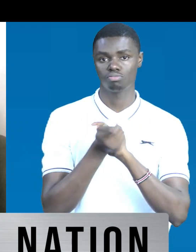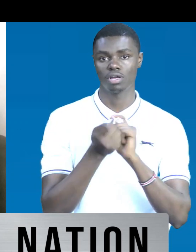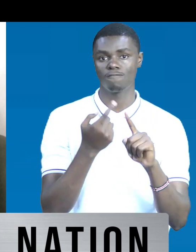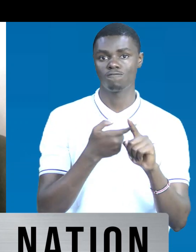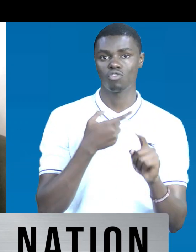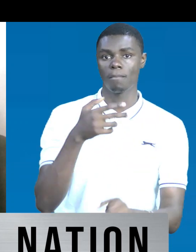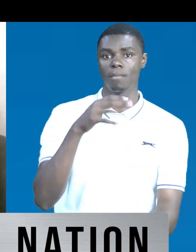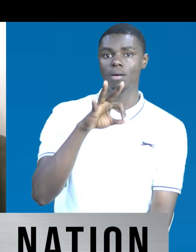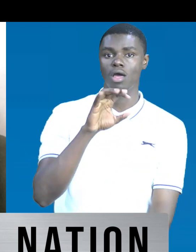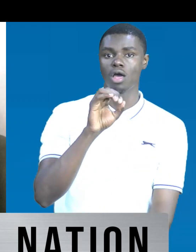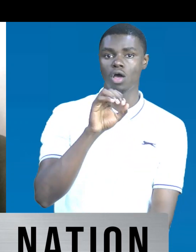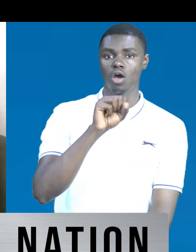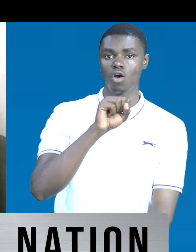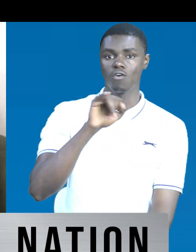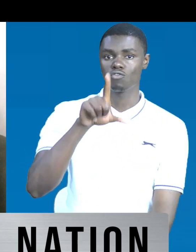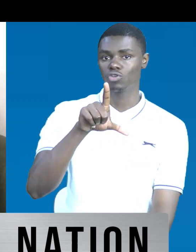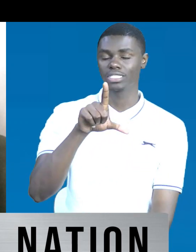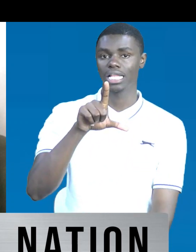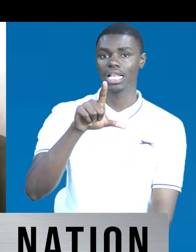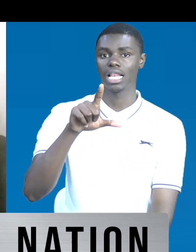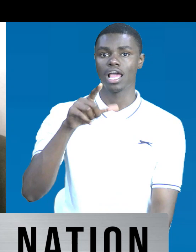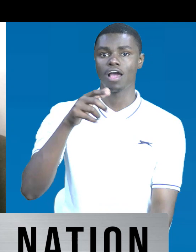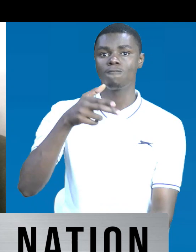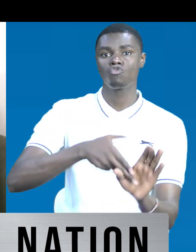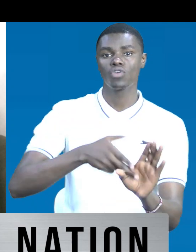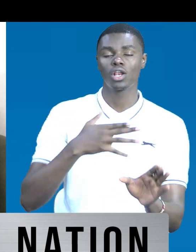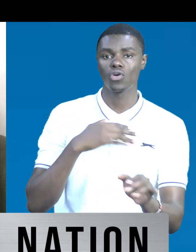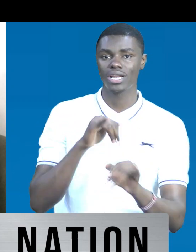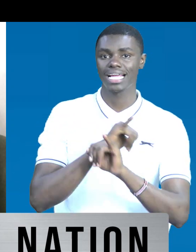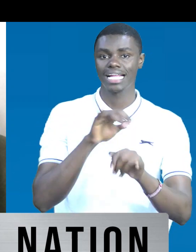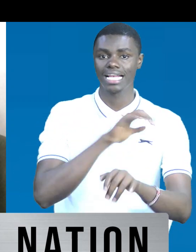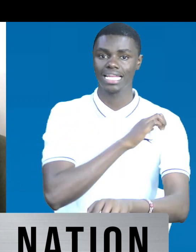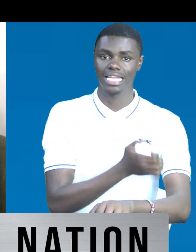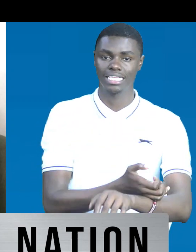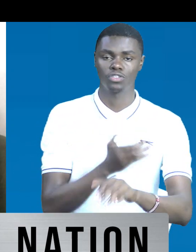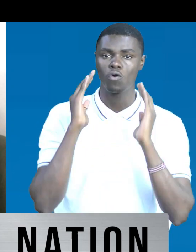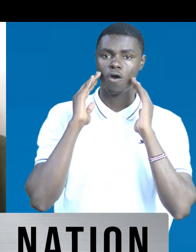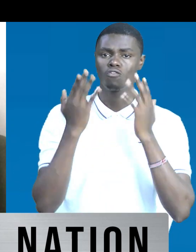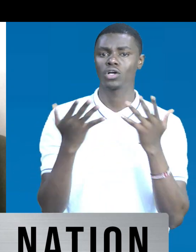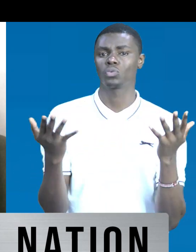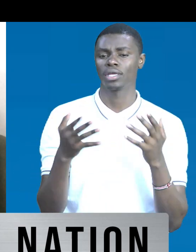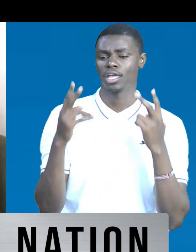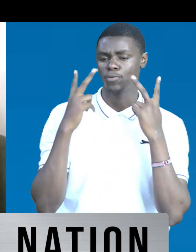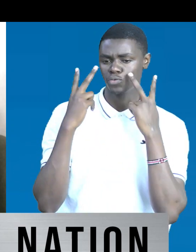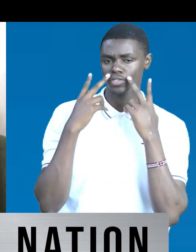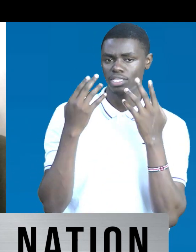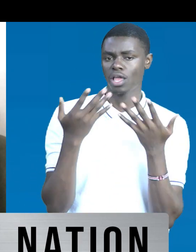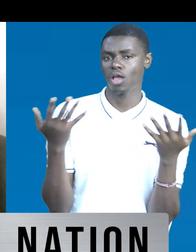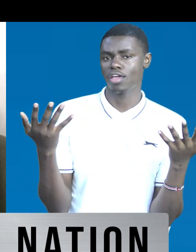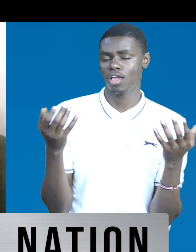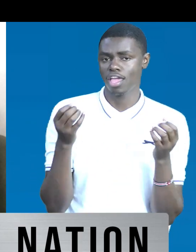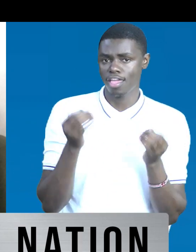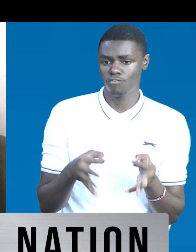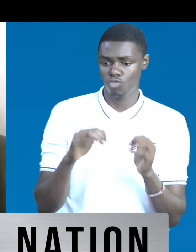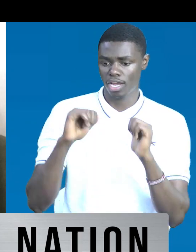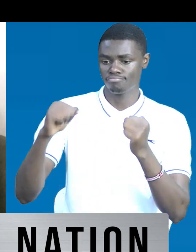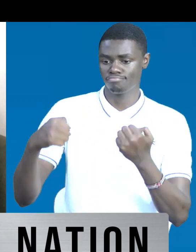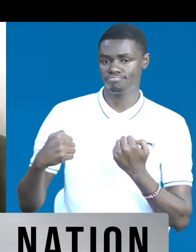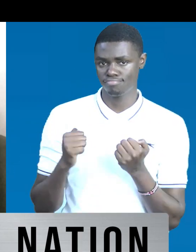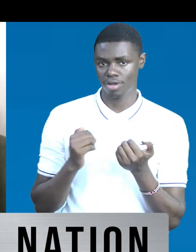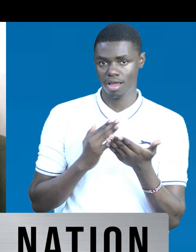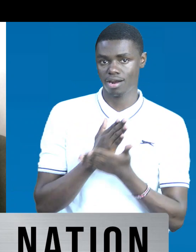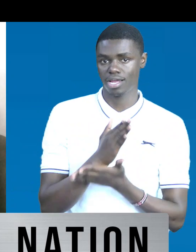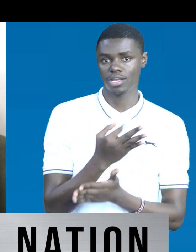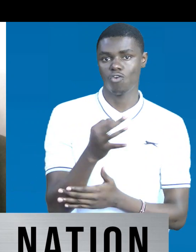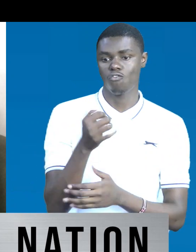fossil fuel into clean energy or the renewables. So our focus is to see how we can safeguard the rights